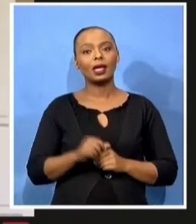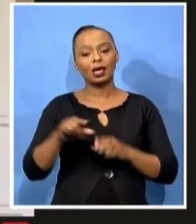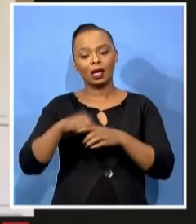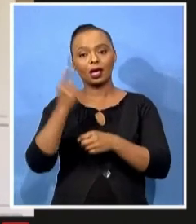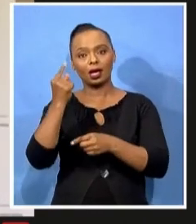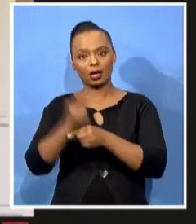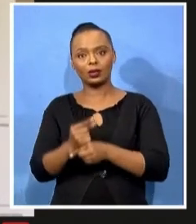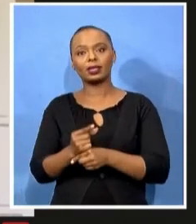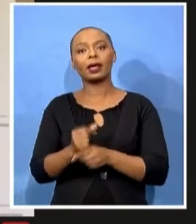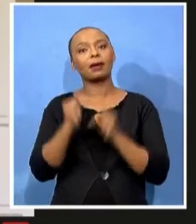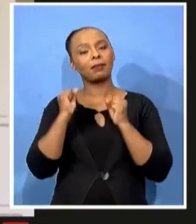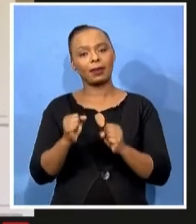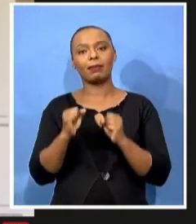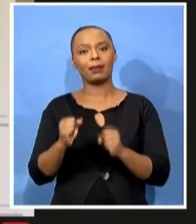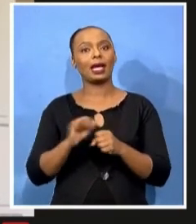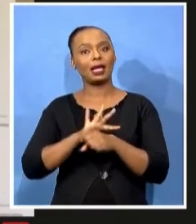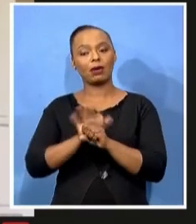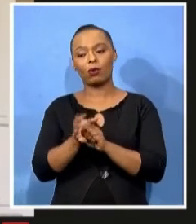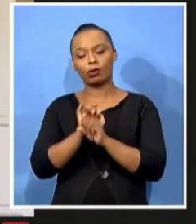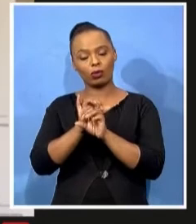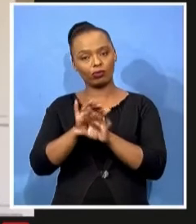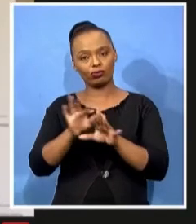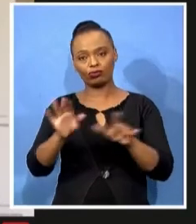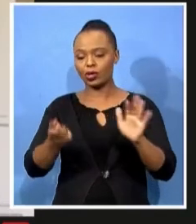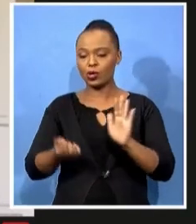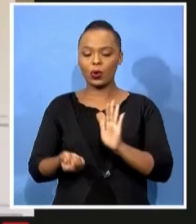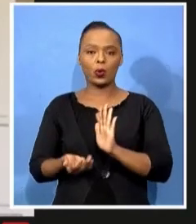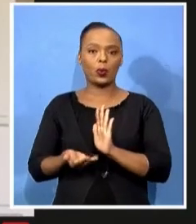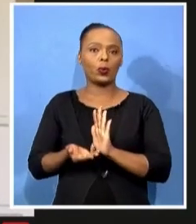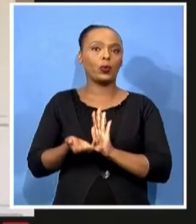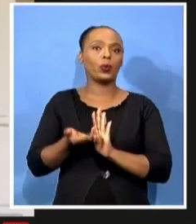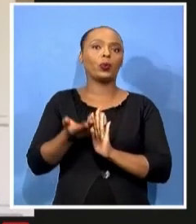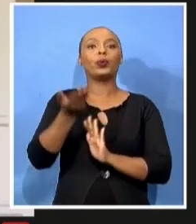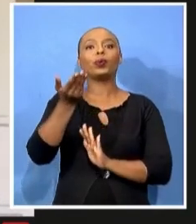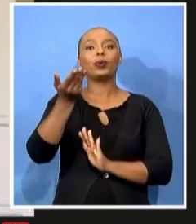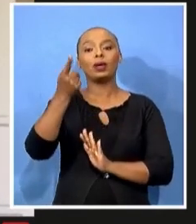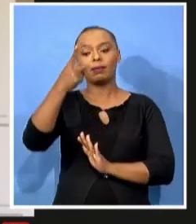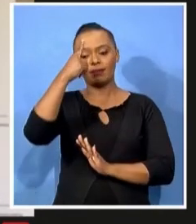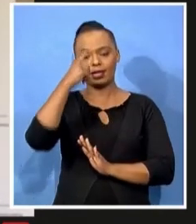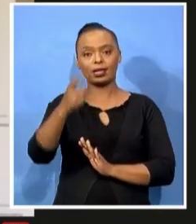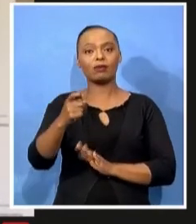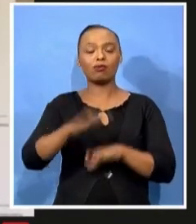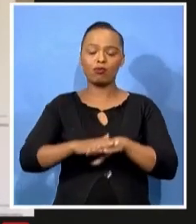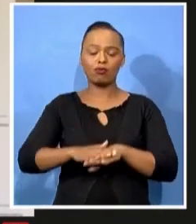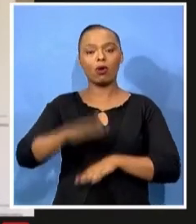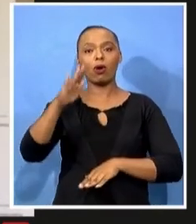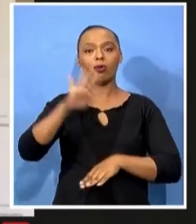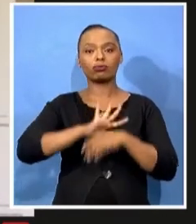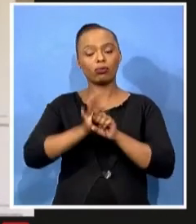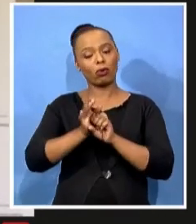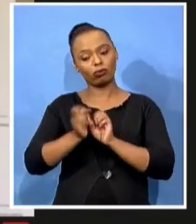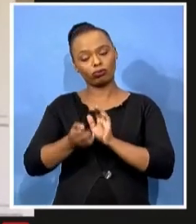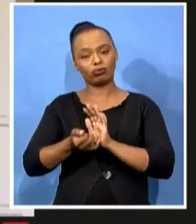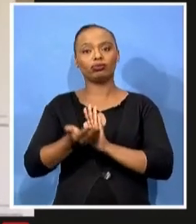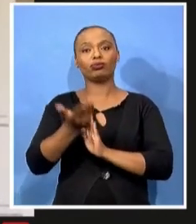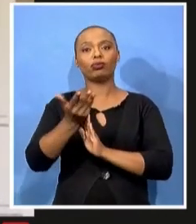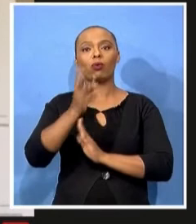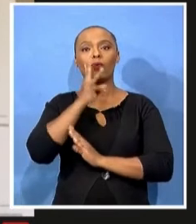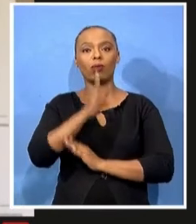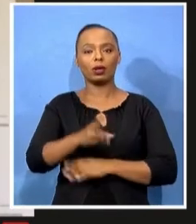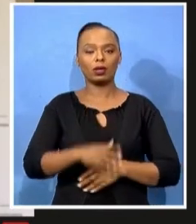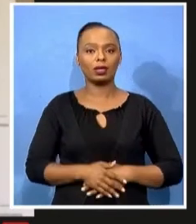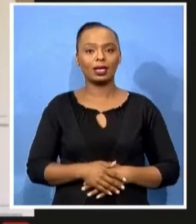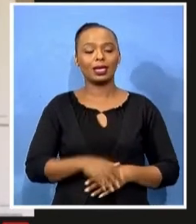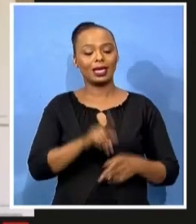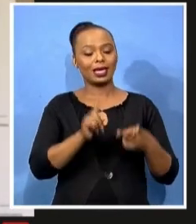still believe that it's going to be much higher than where we were in the last surge. KwaZulu-Natal has already gone